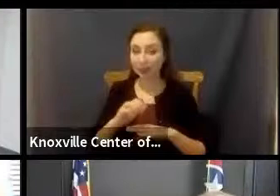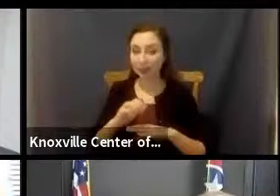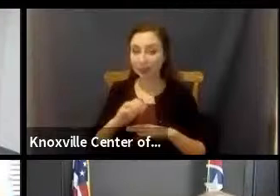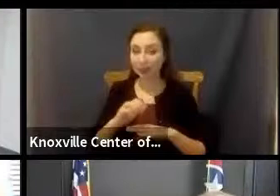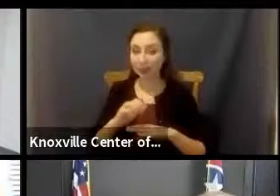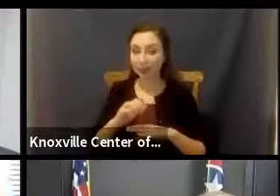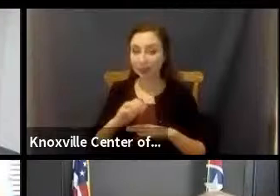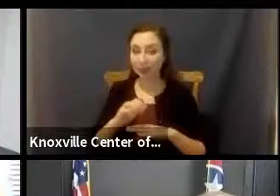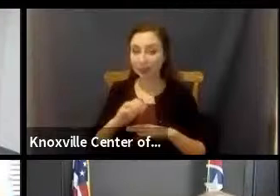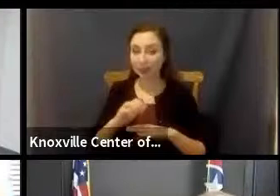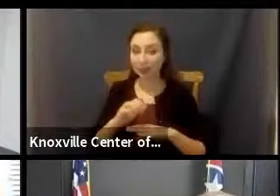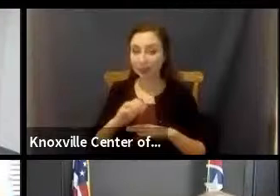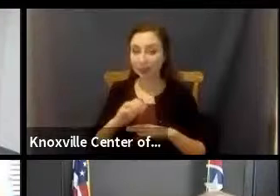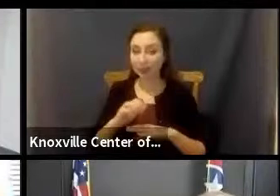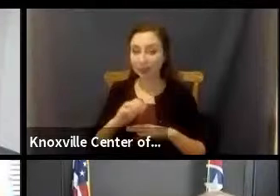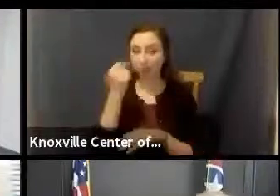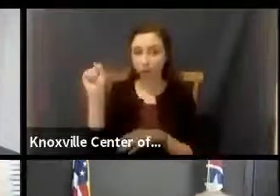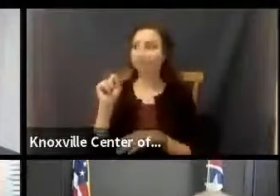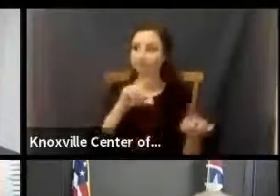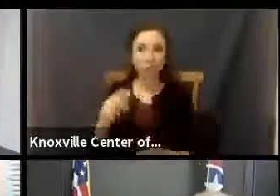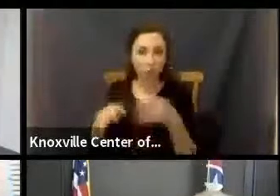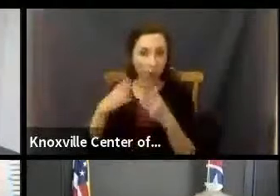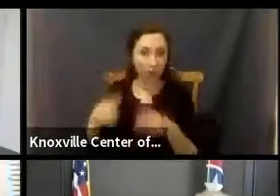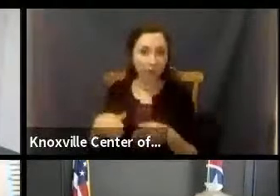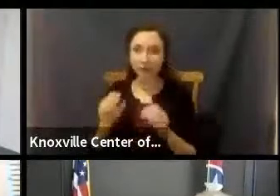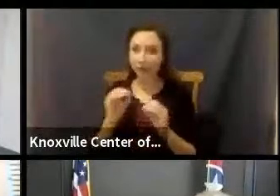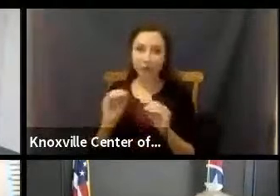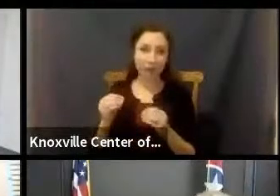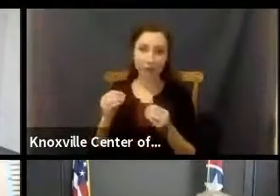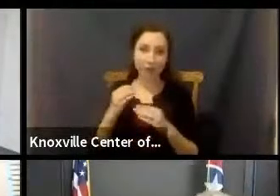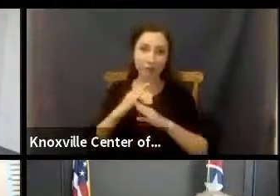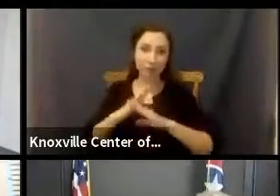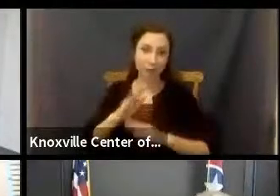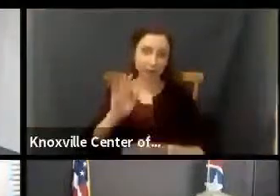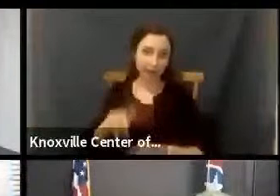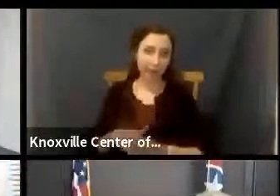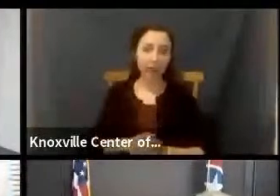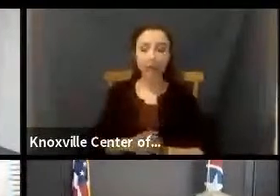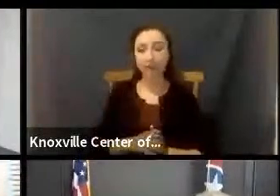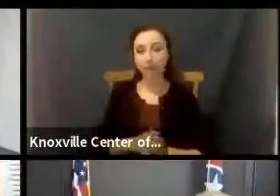the courthouse, whatever. There's nothing in this regulation to keep them from that.